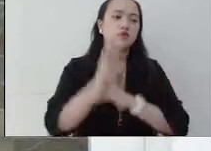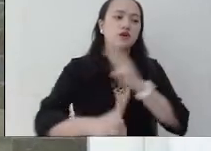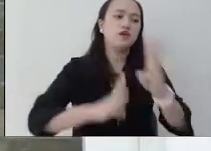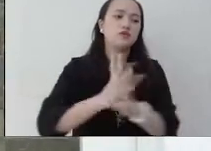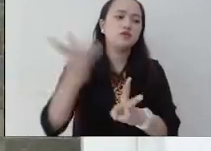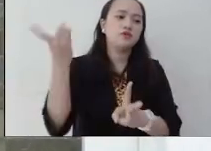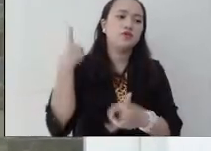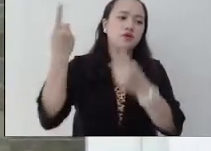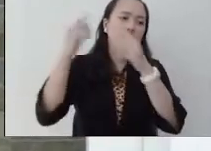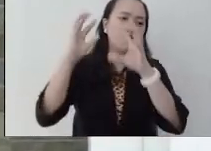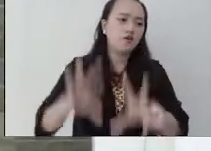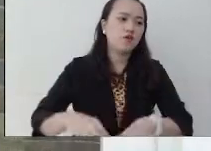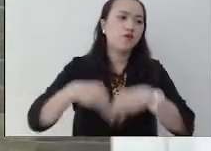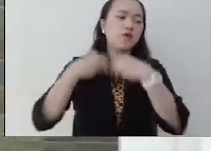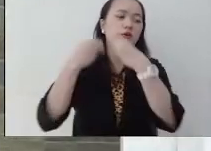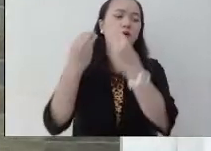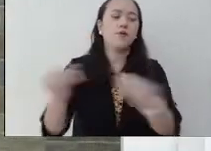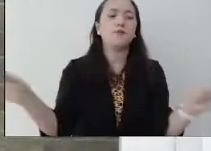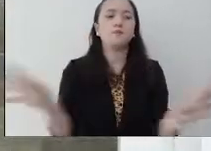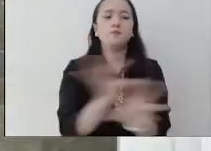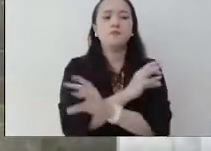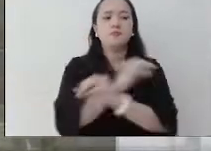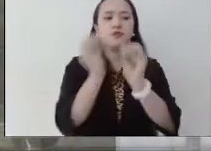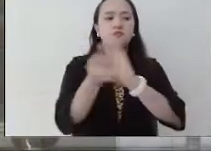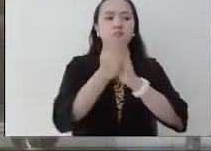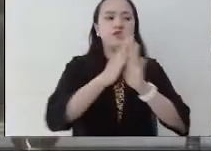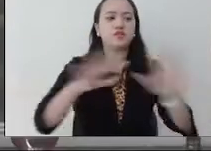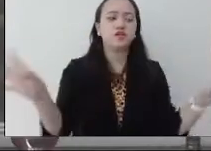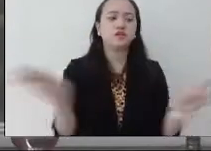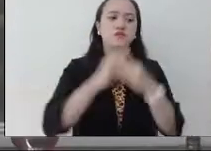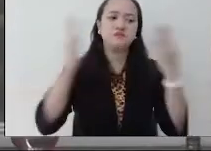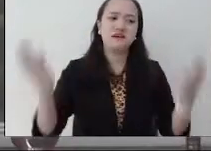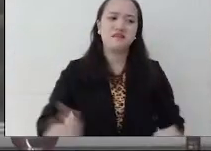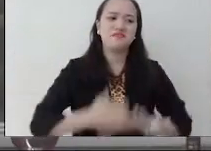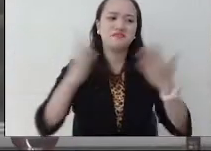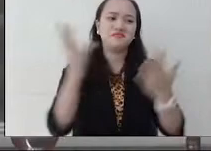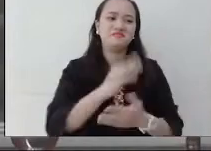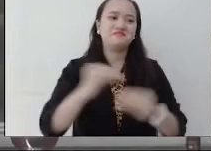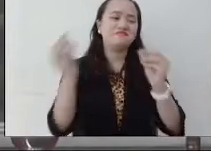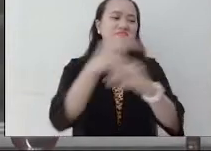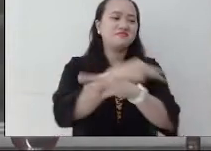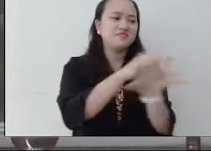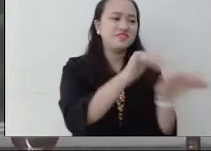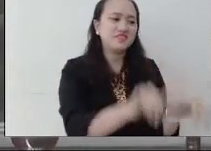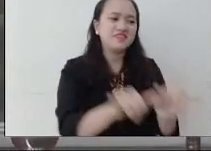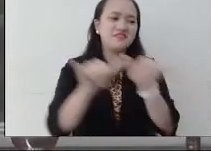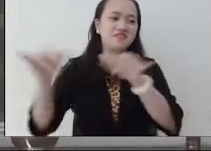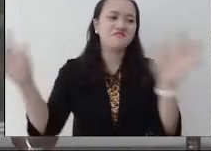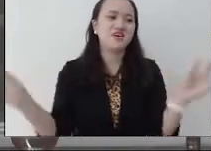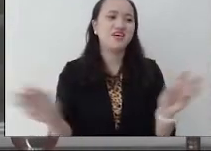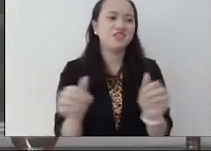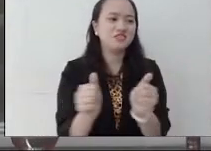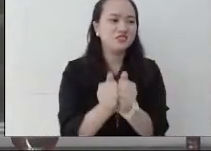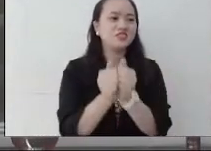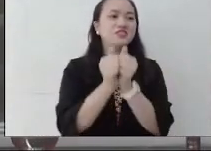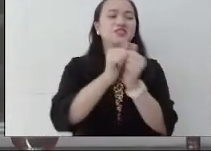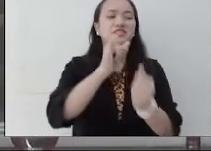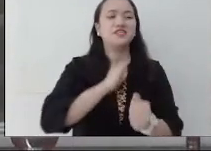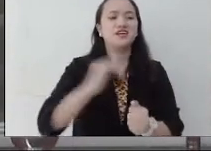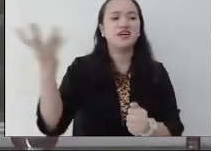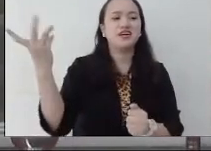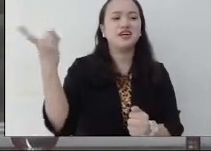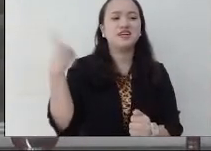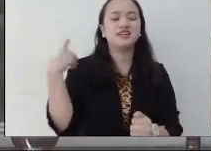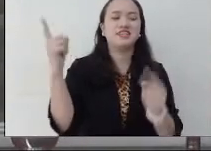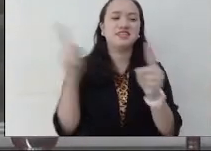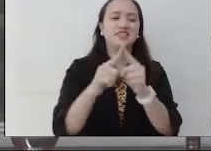world had to hold. No peace and no pleasure could I even measure with